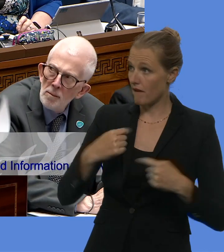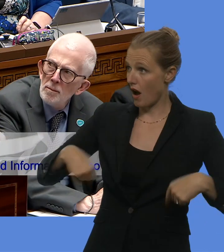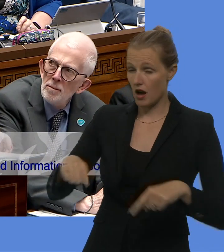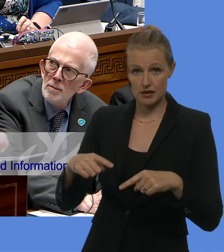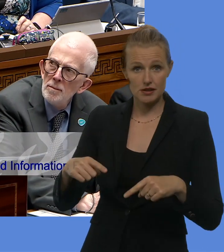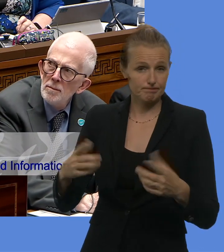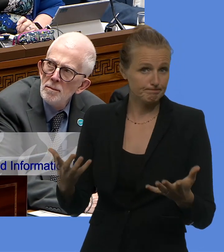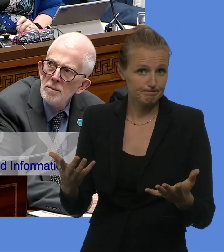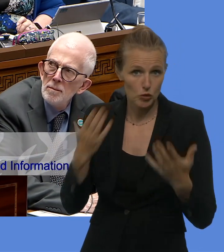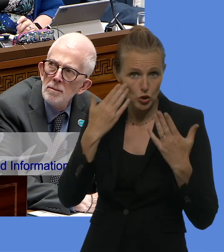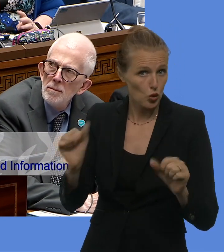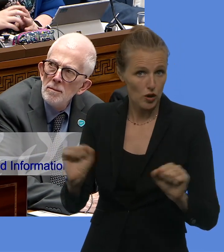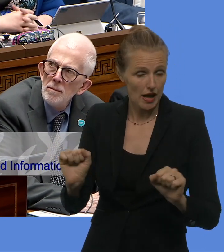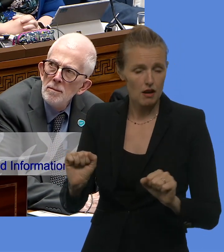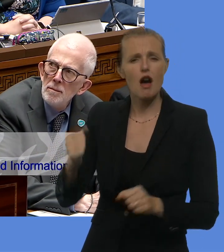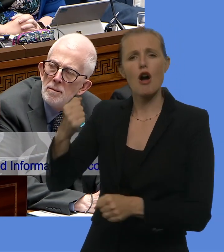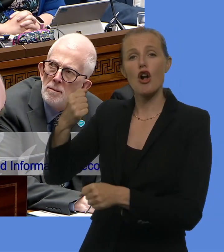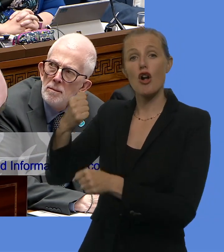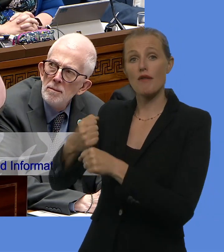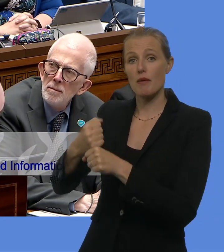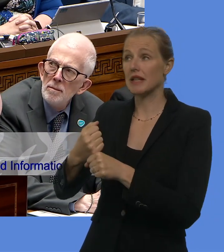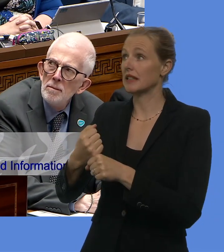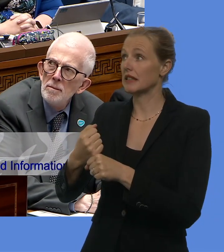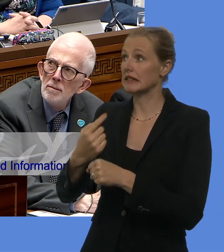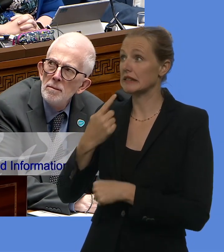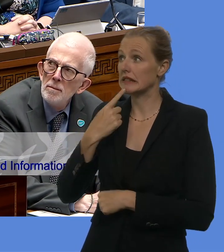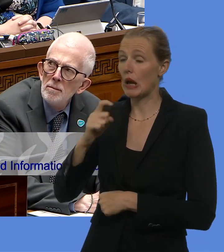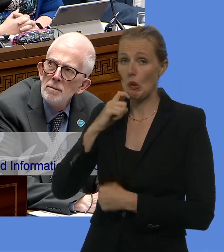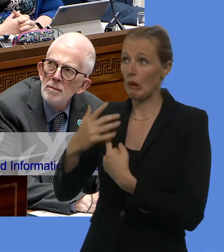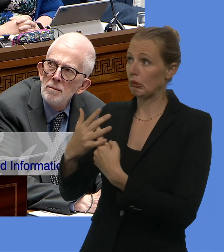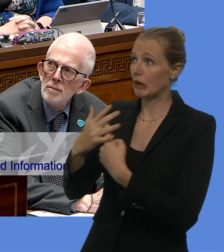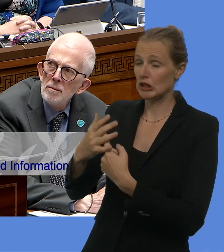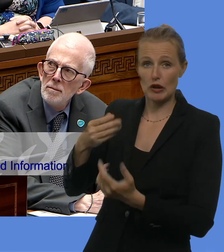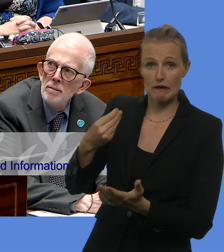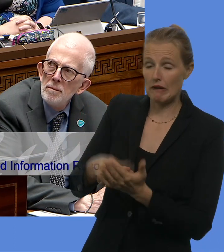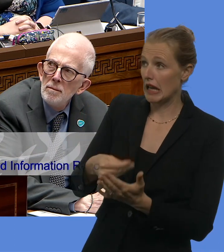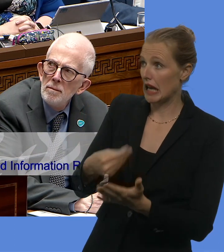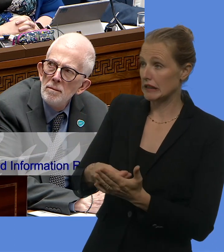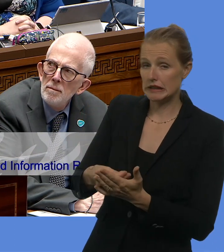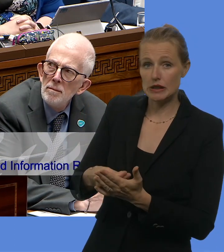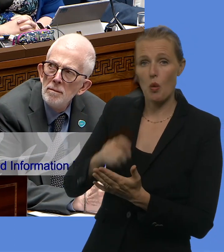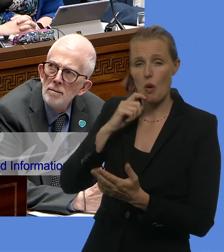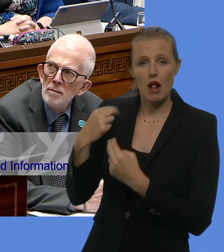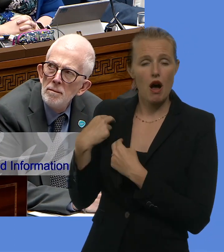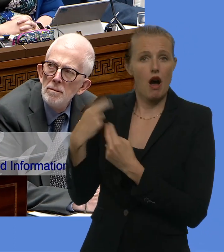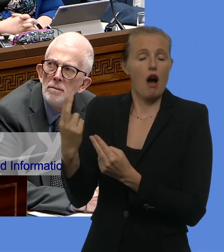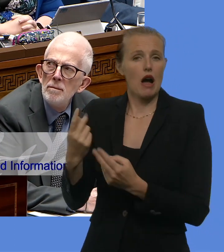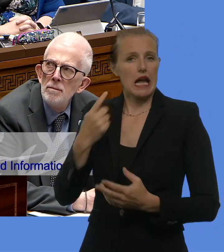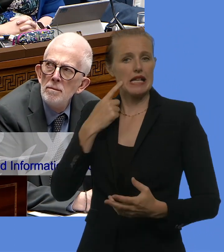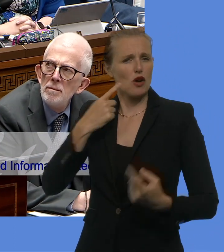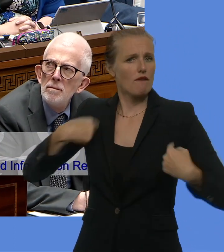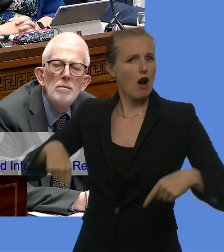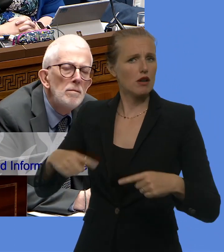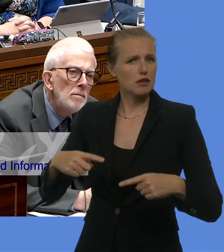government is clear that they believe that it will alleviate some of the pressures that have previously faced the department in handling these issues, there has been